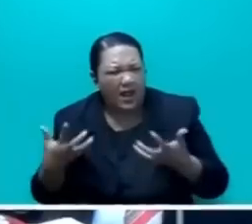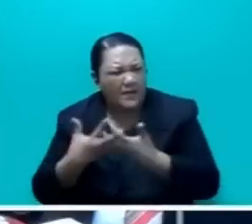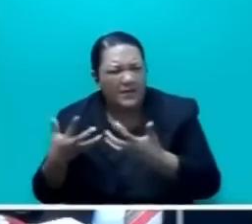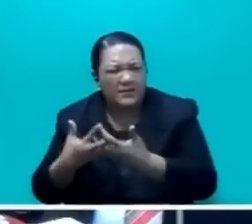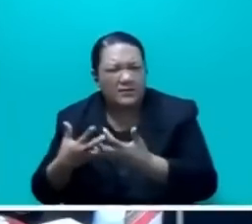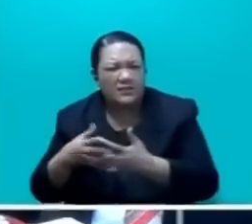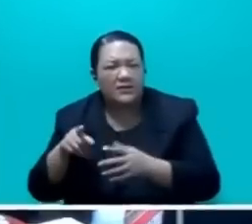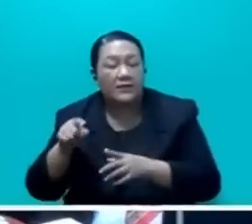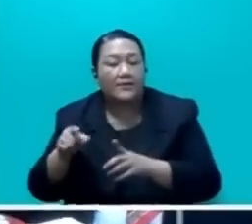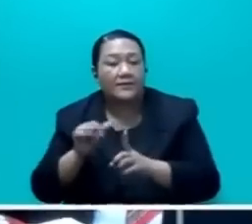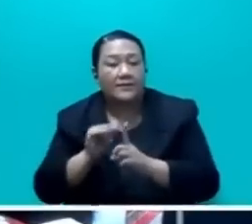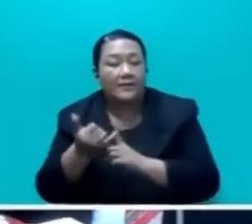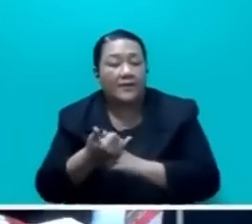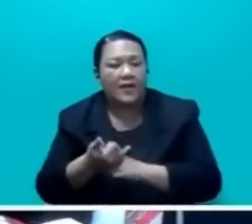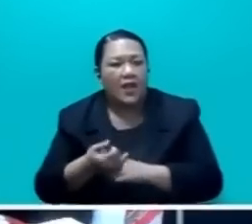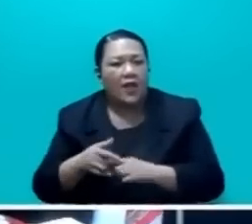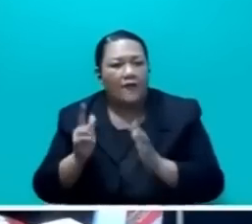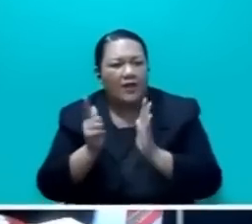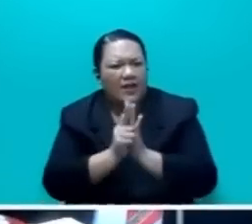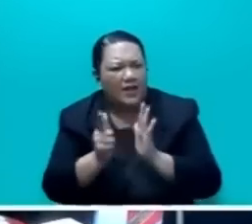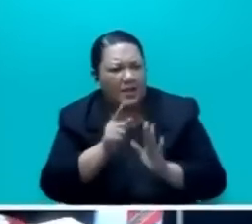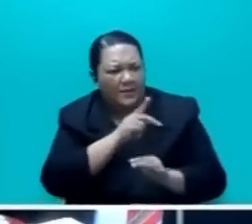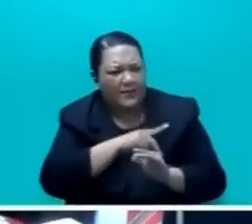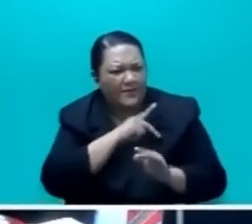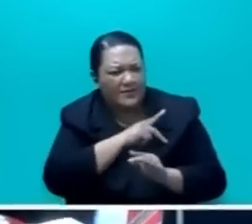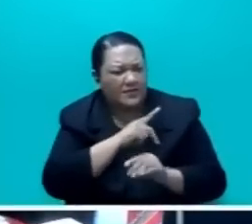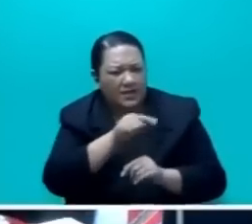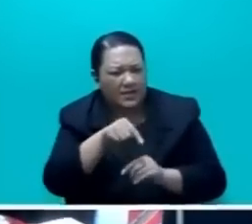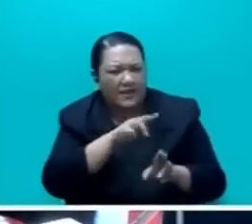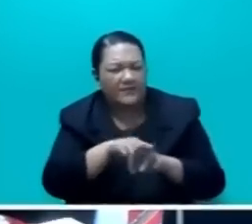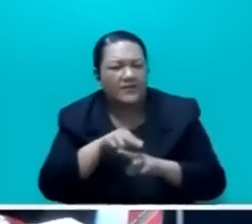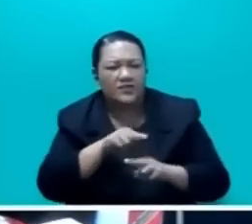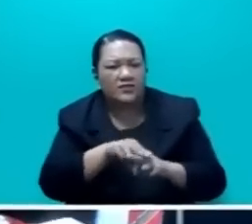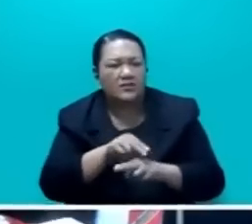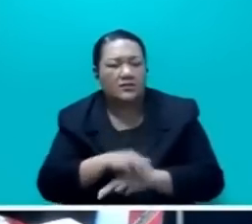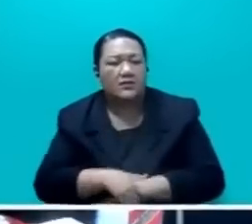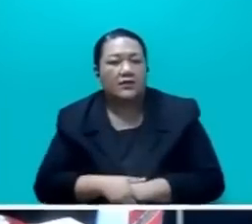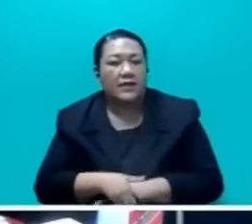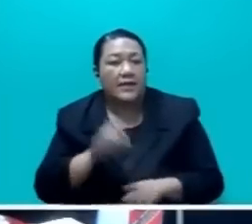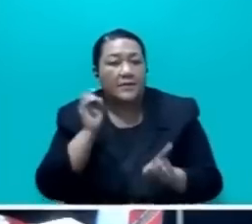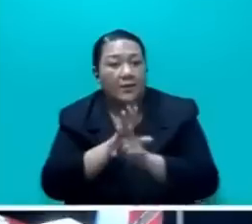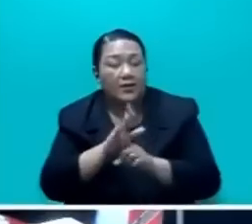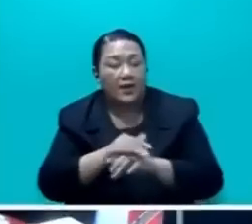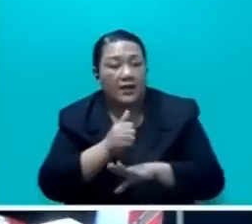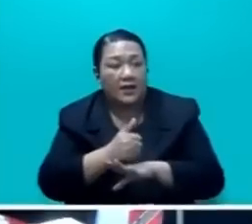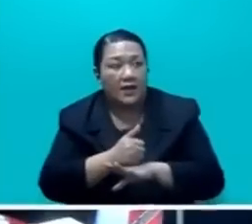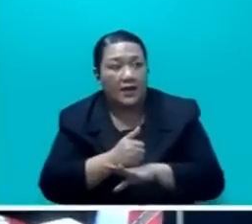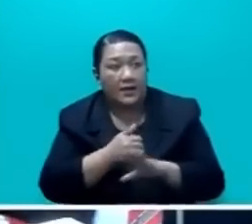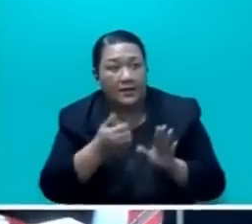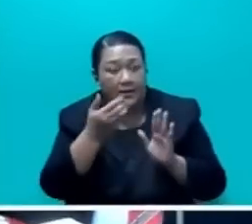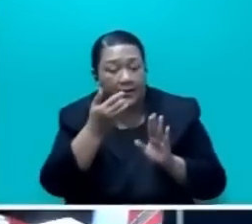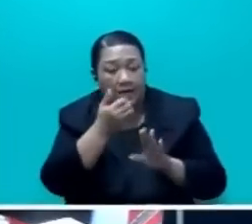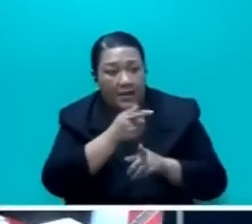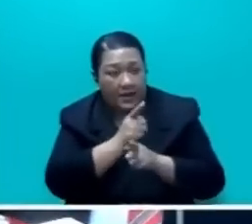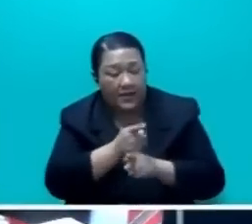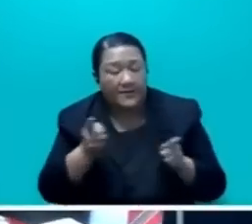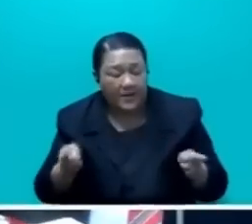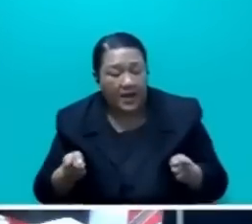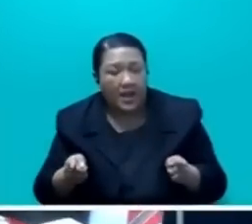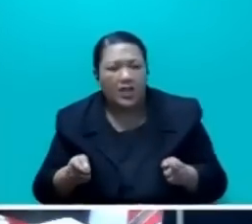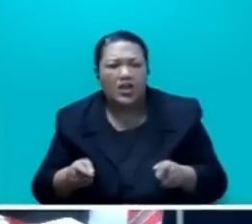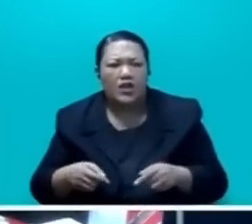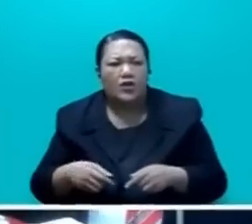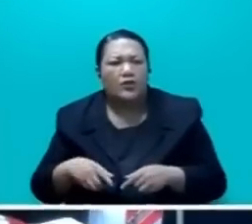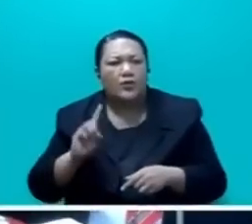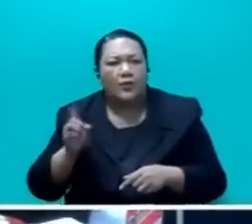and apex of legal profession in Fiji. Mr. Speaker, sir, also the importance of government is the review of the laws that affect the Itauke, and particularly